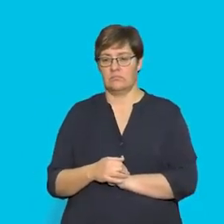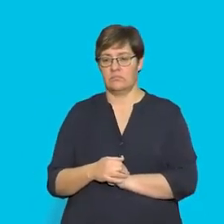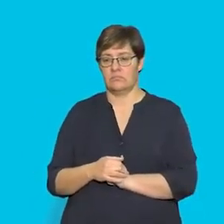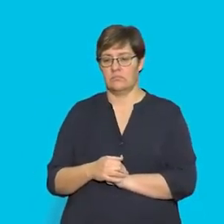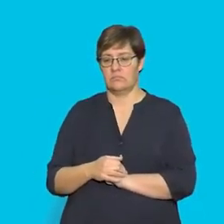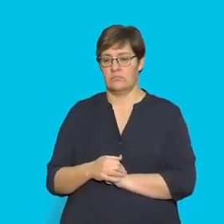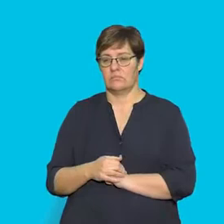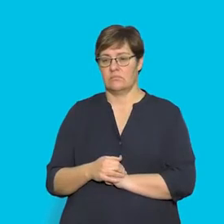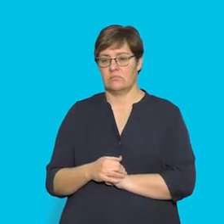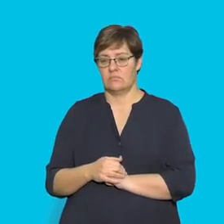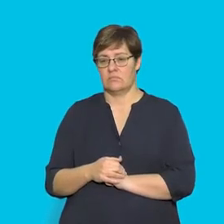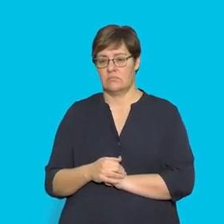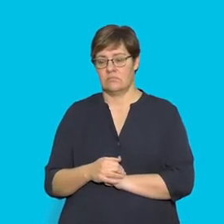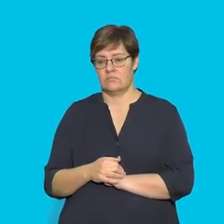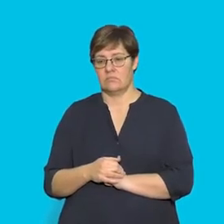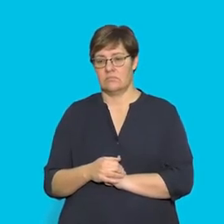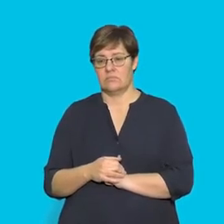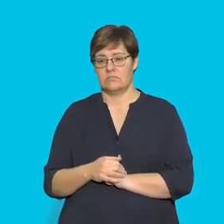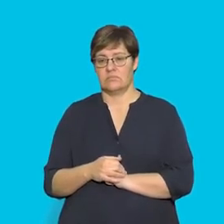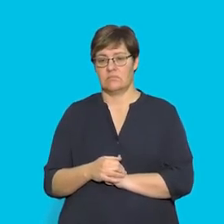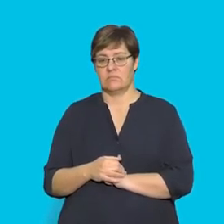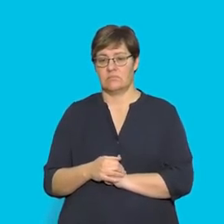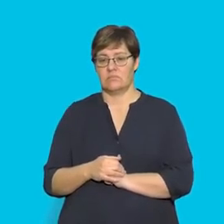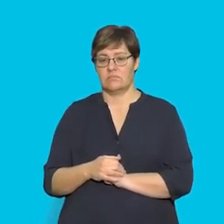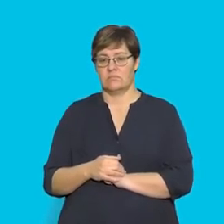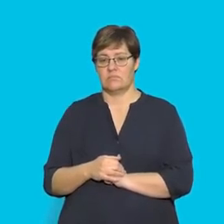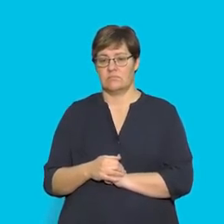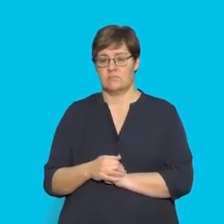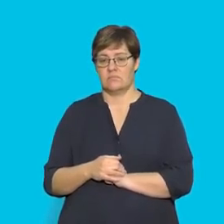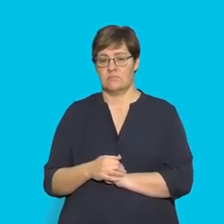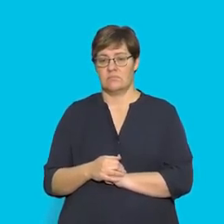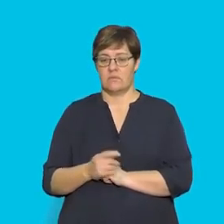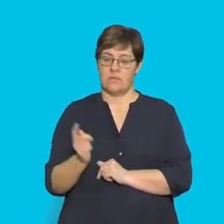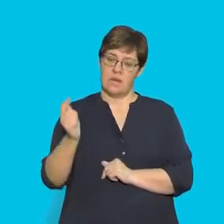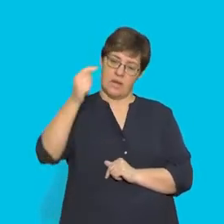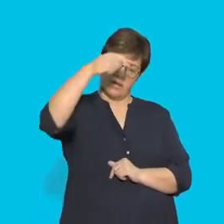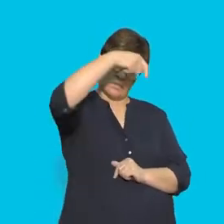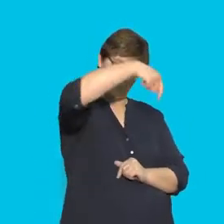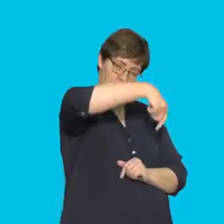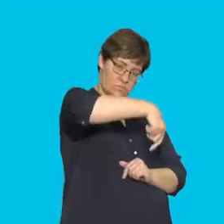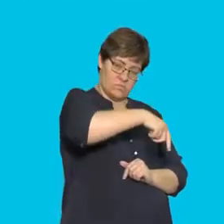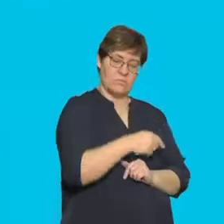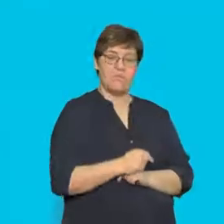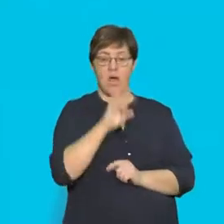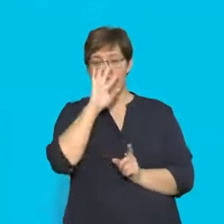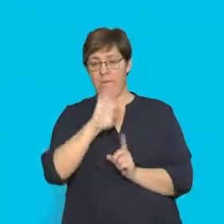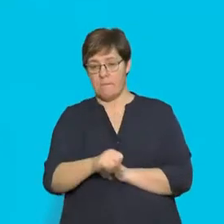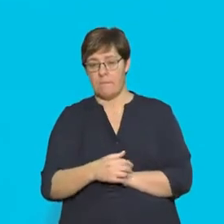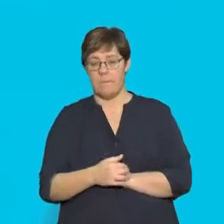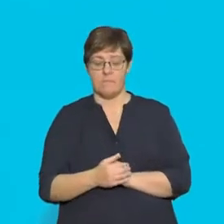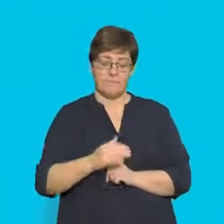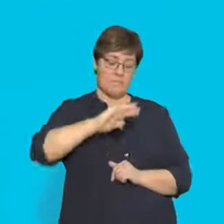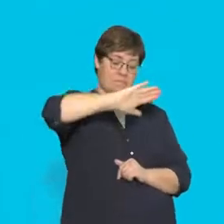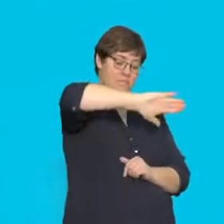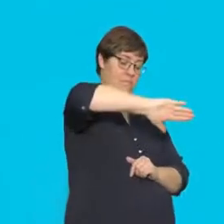around, and it's like that. On this side, it's moving down, And what I recognize here, using